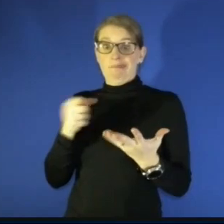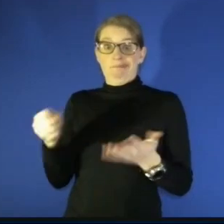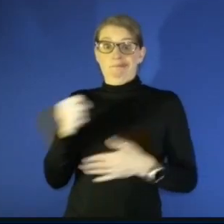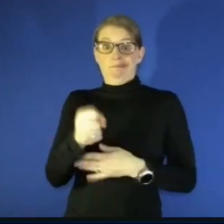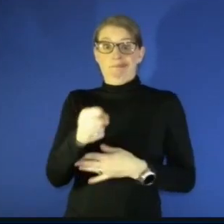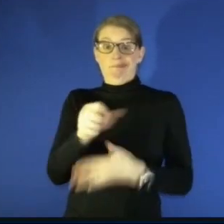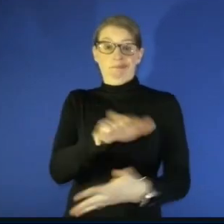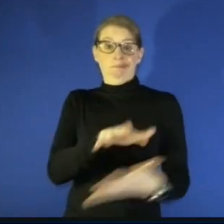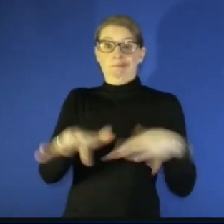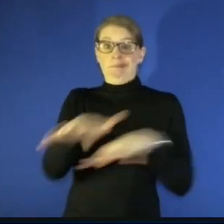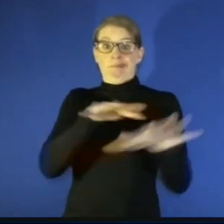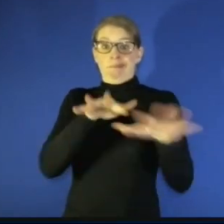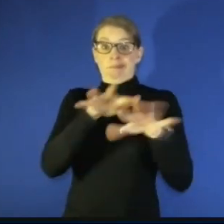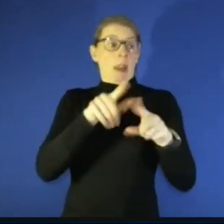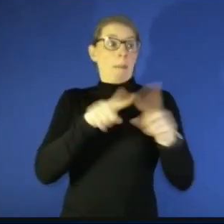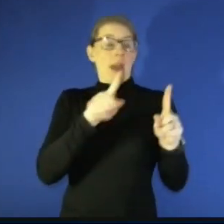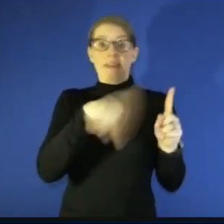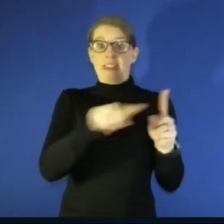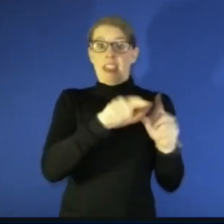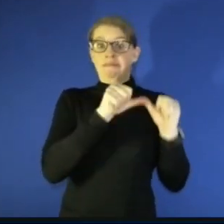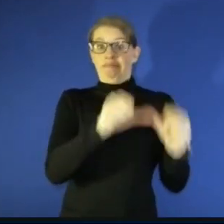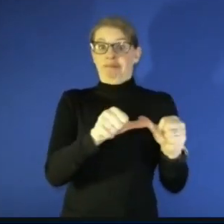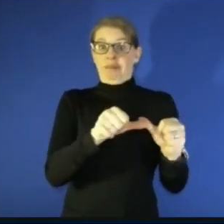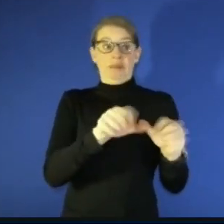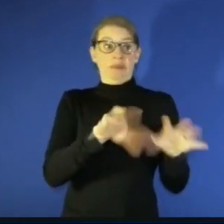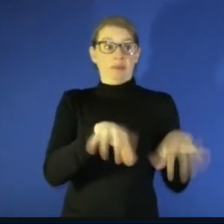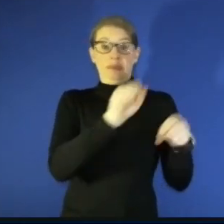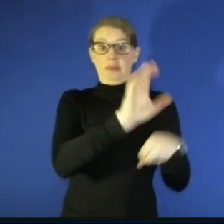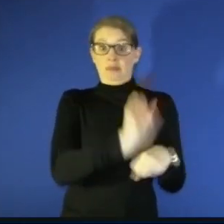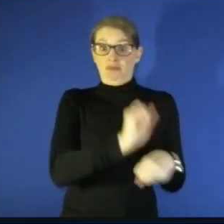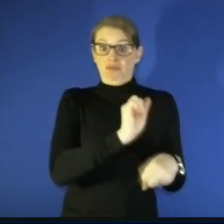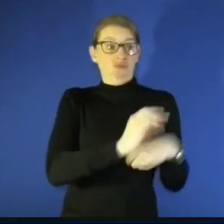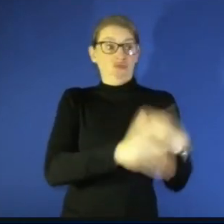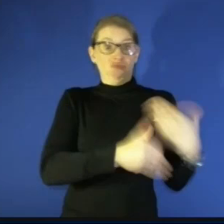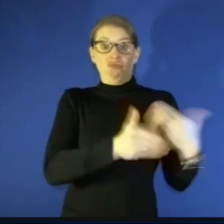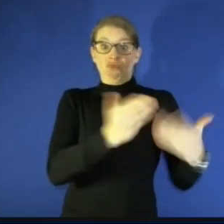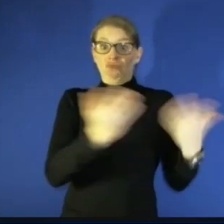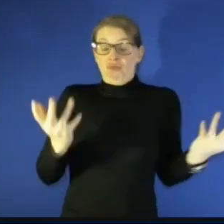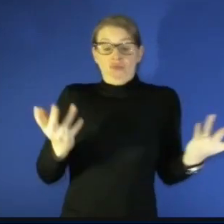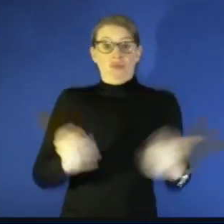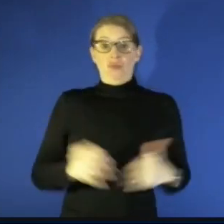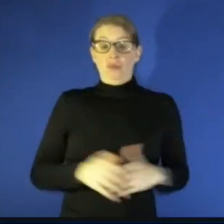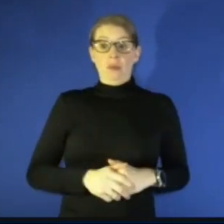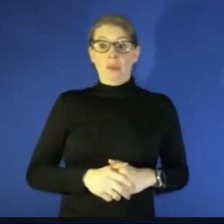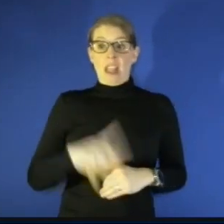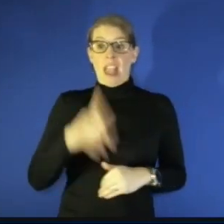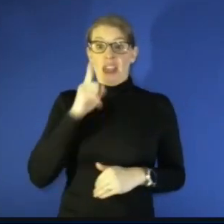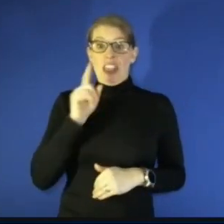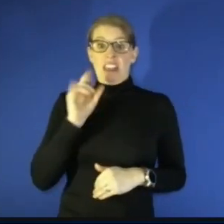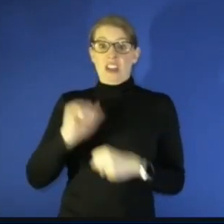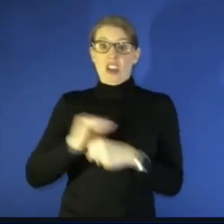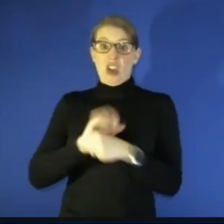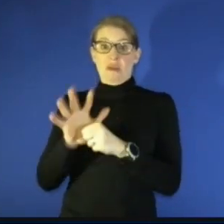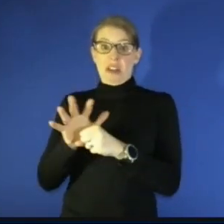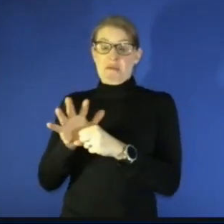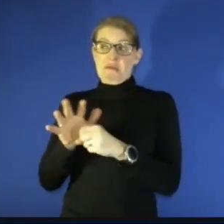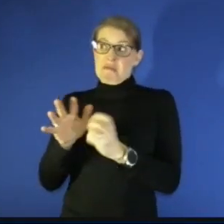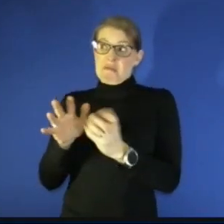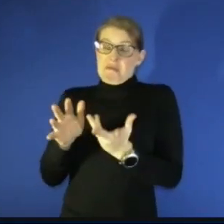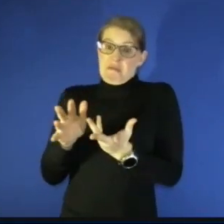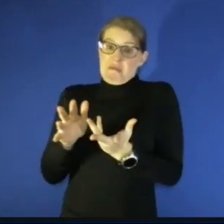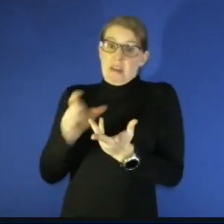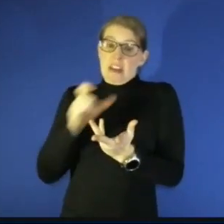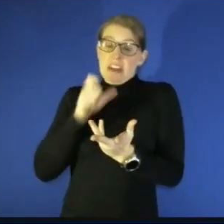they carried on. They did their job. They did what they needed to do. I think that was just an aftermath for what was actually going on